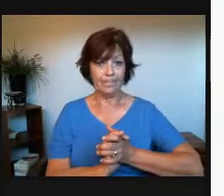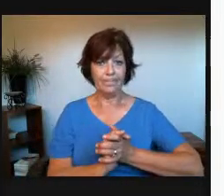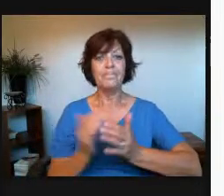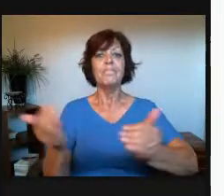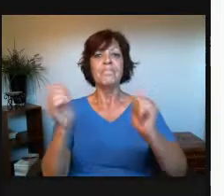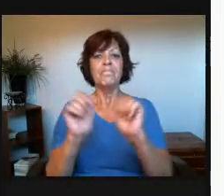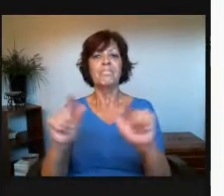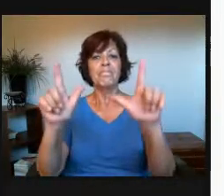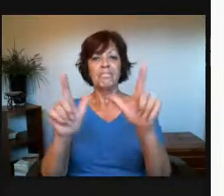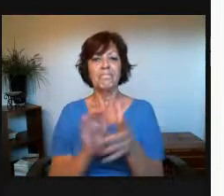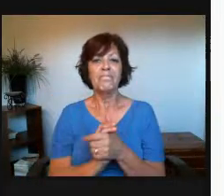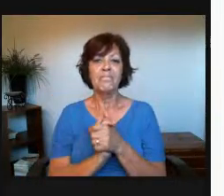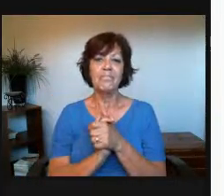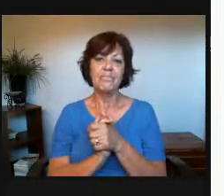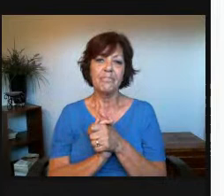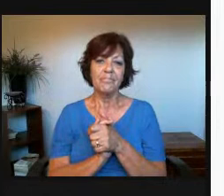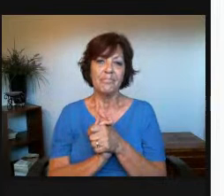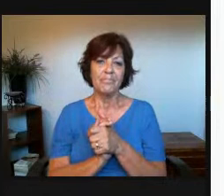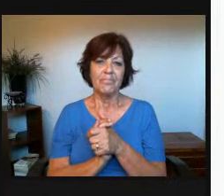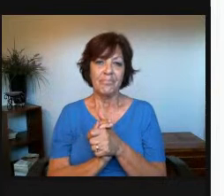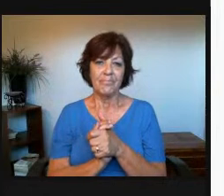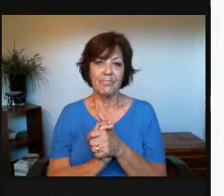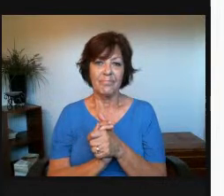slide, please.